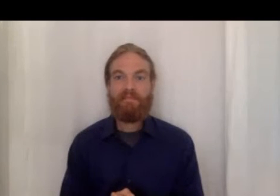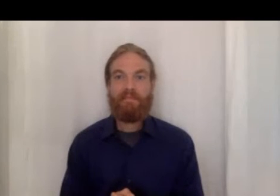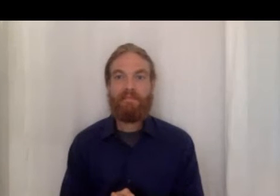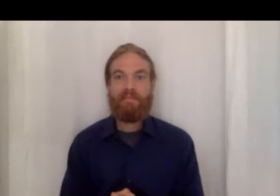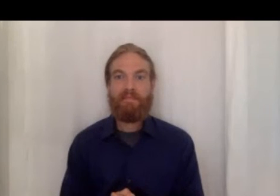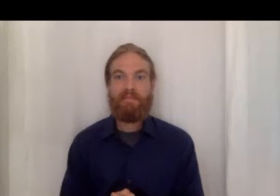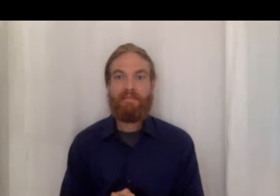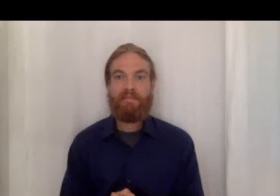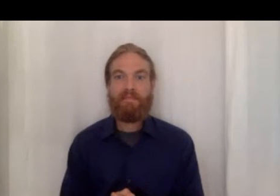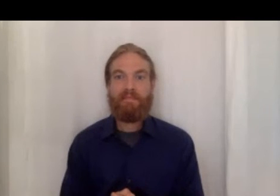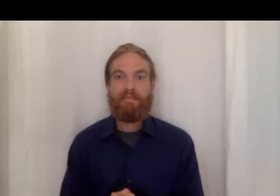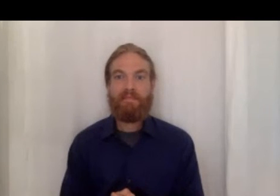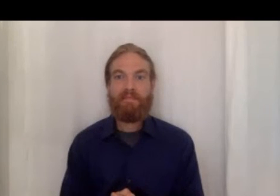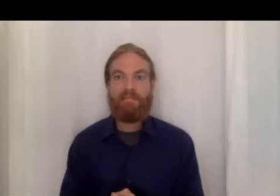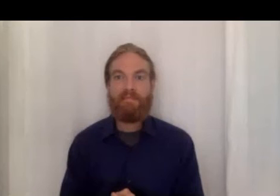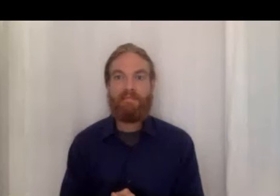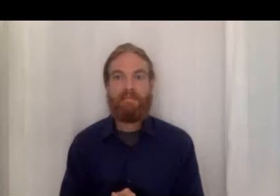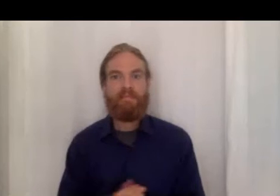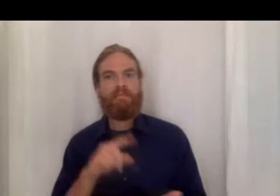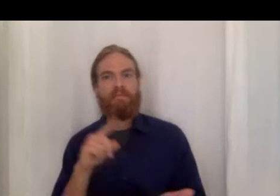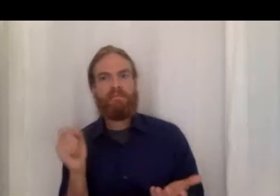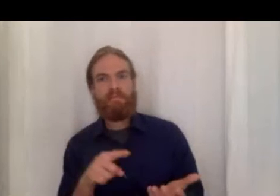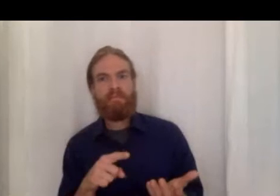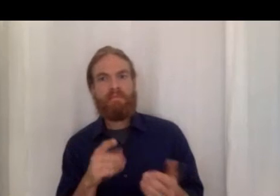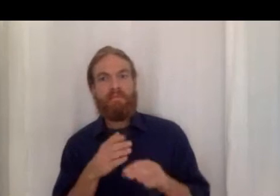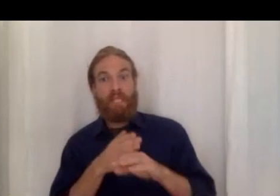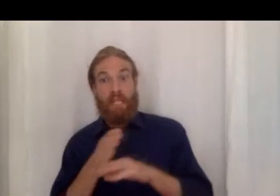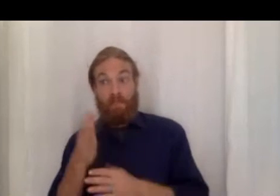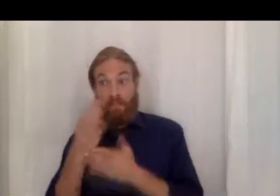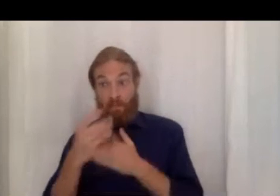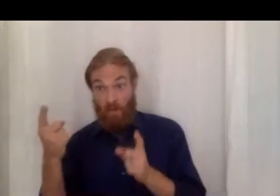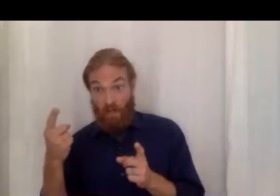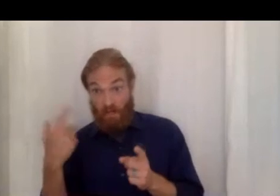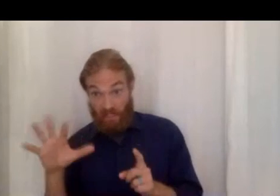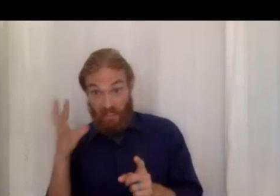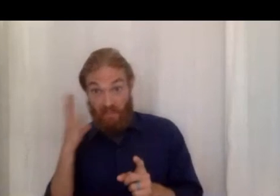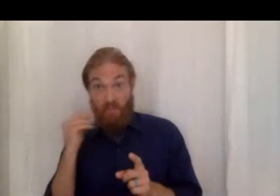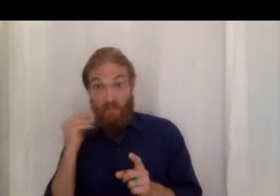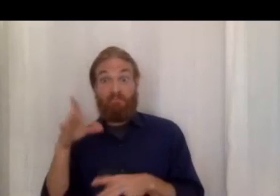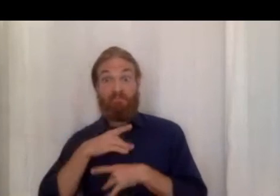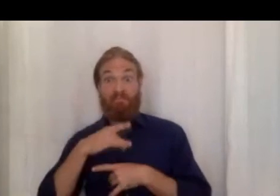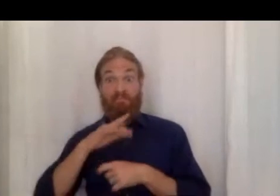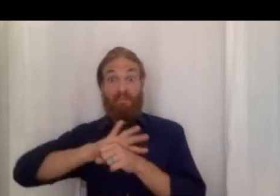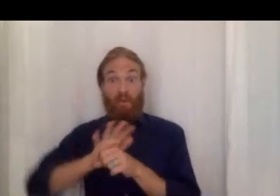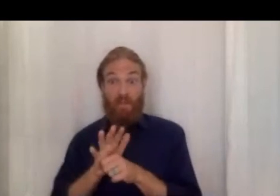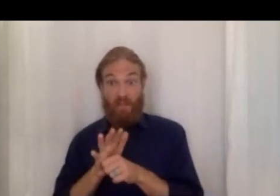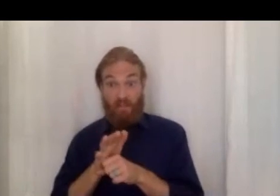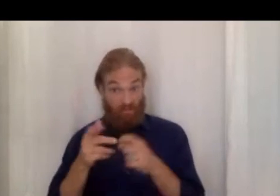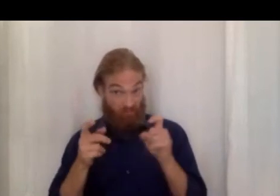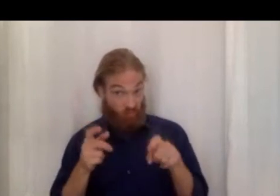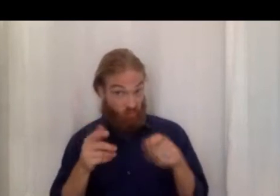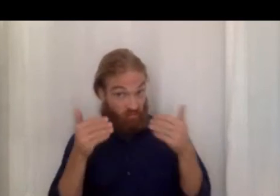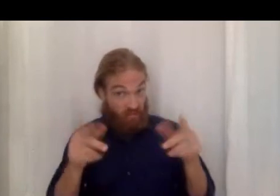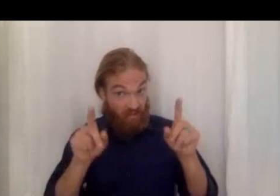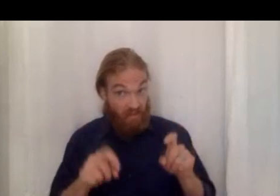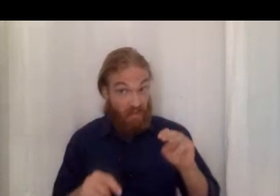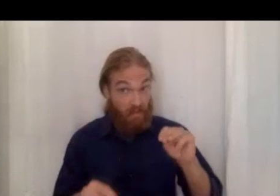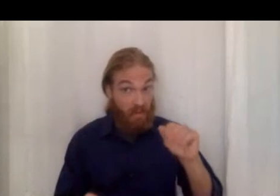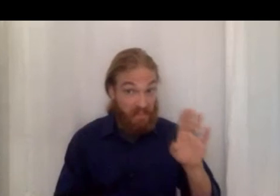antibody potentially so that they may not need the vaccine? And the current recommendation is we do